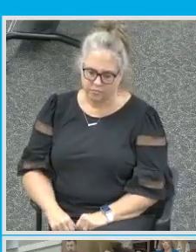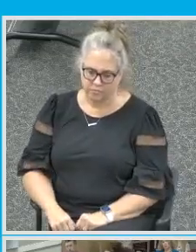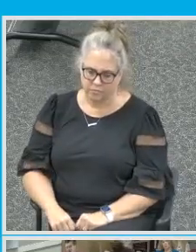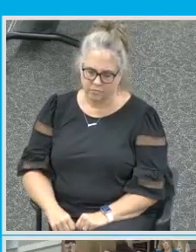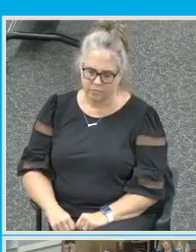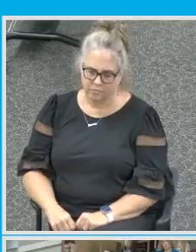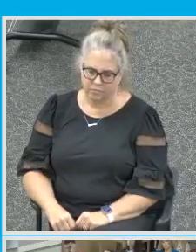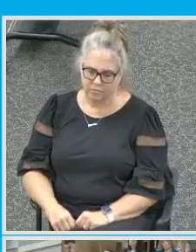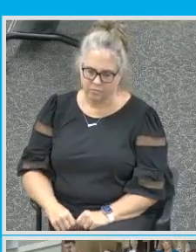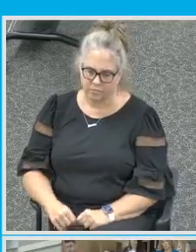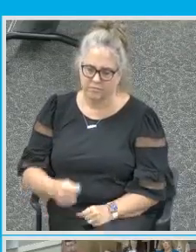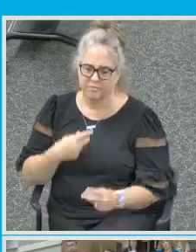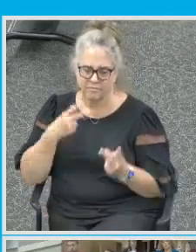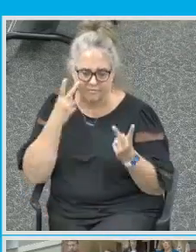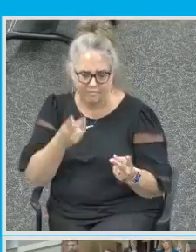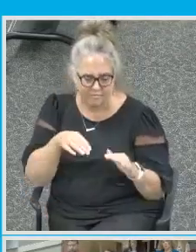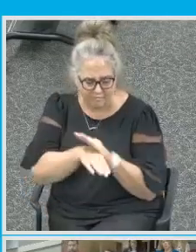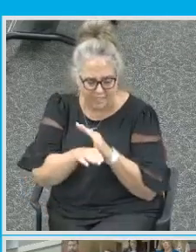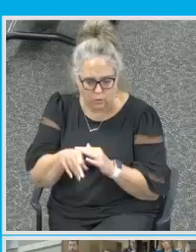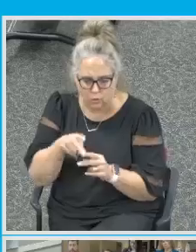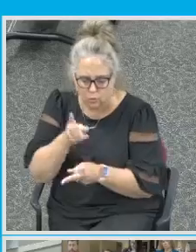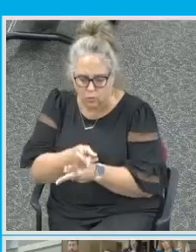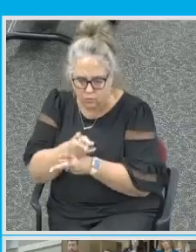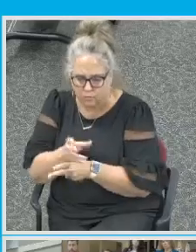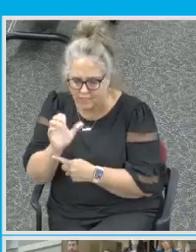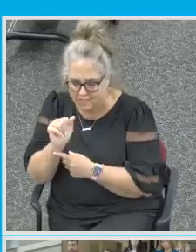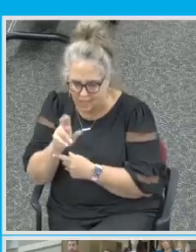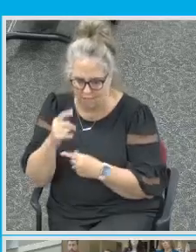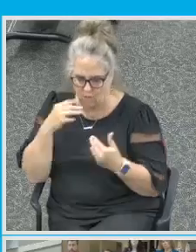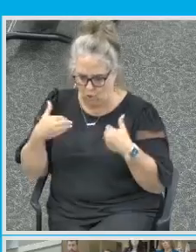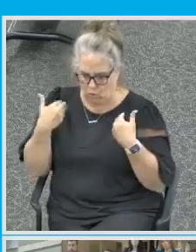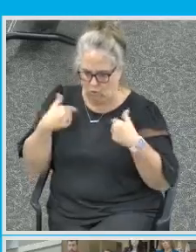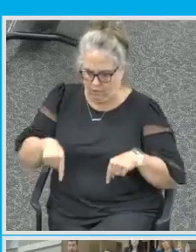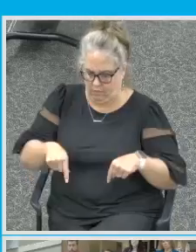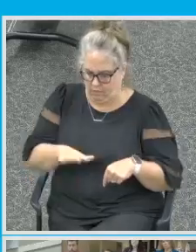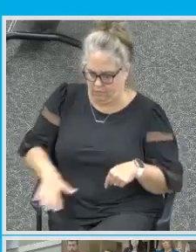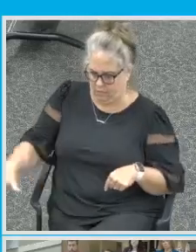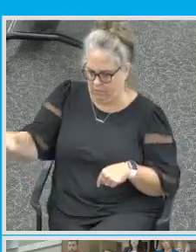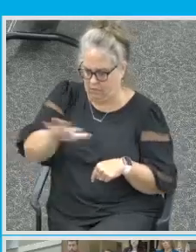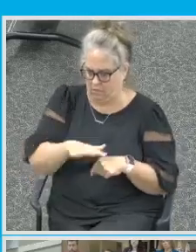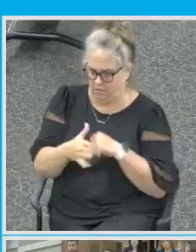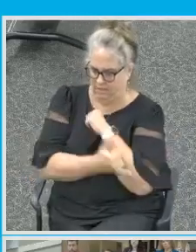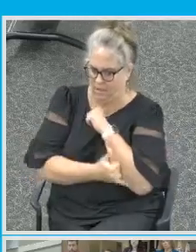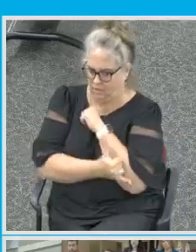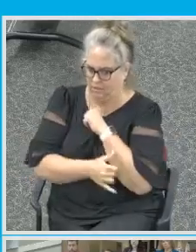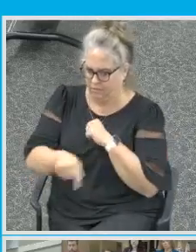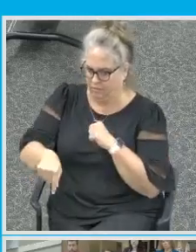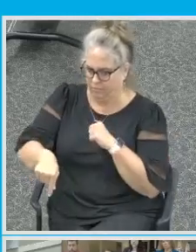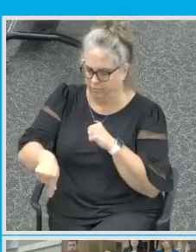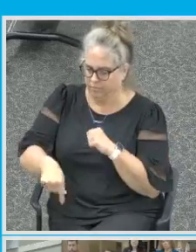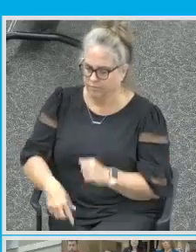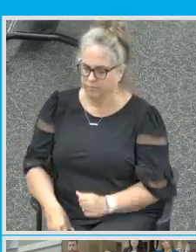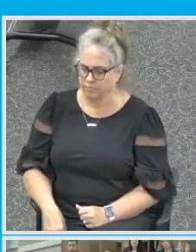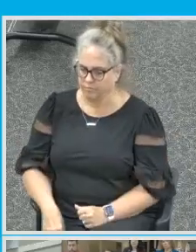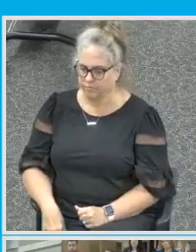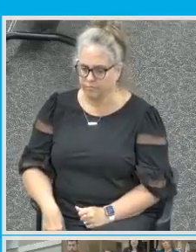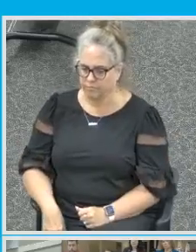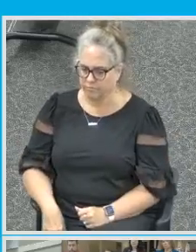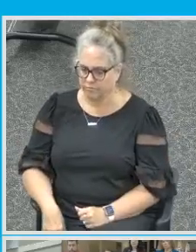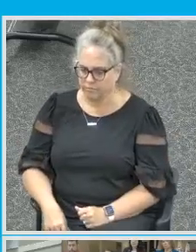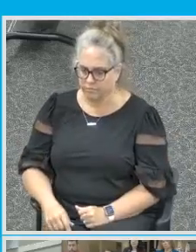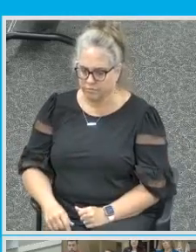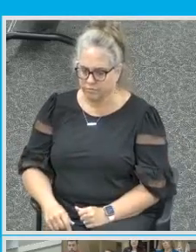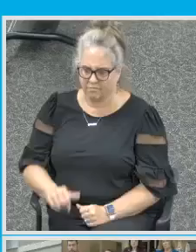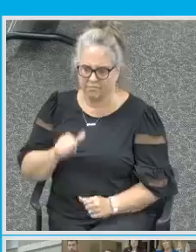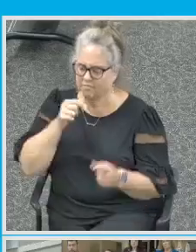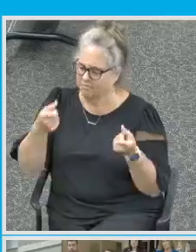to care for youth across the county. Efforts in promoting prevention over postvention have reduced the stigma of behavioral health care through